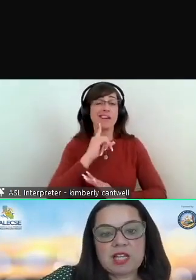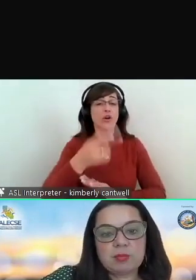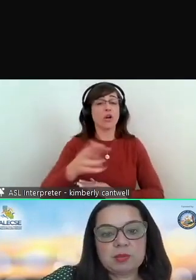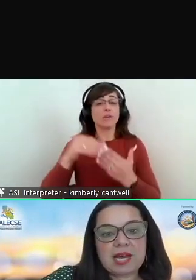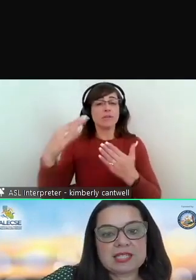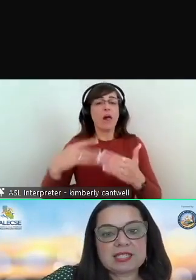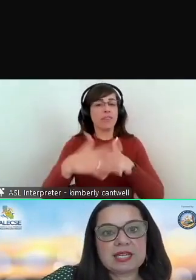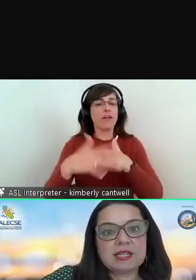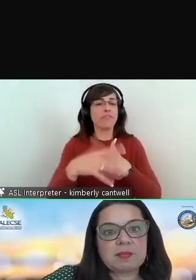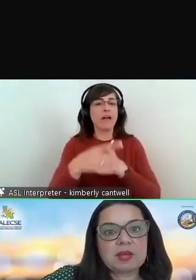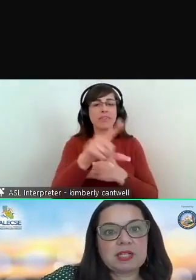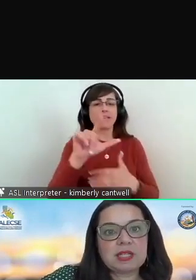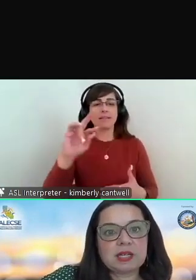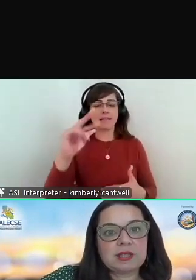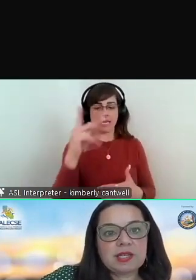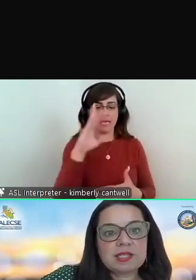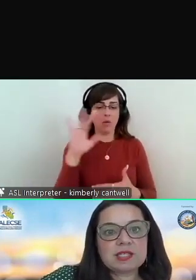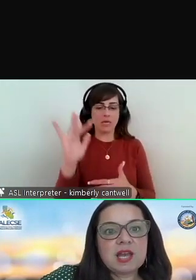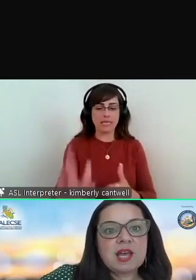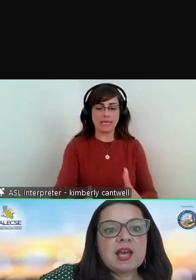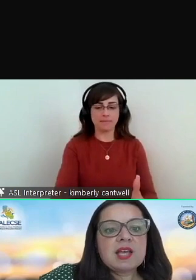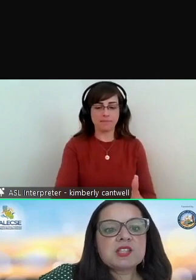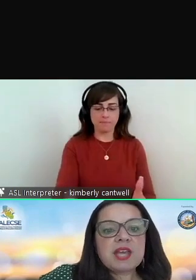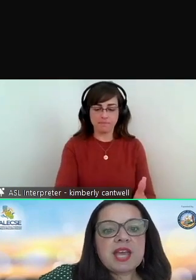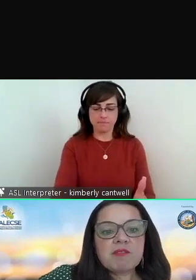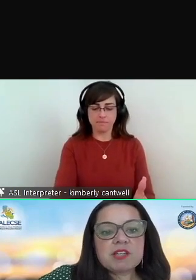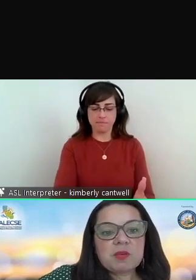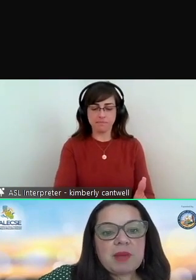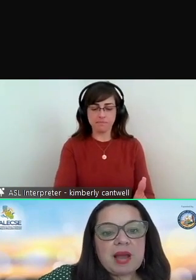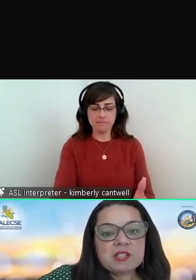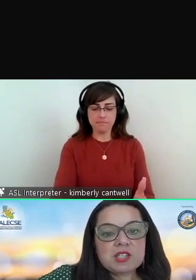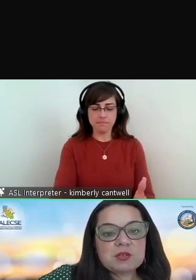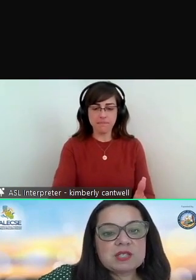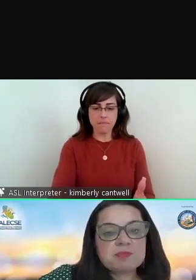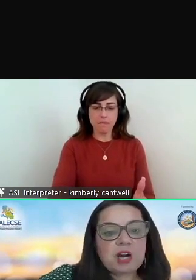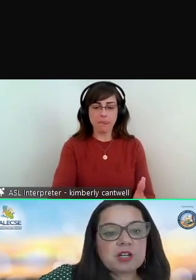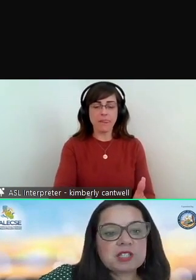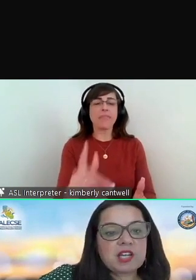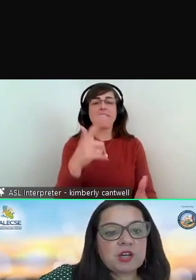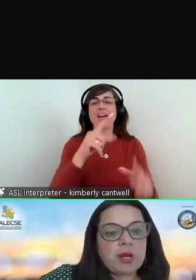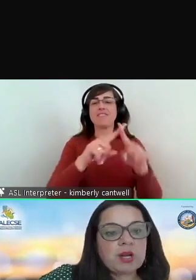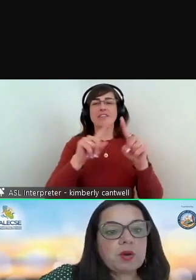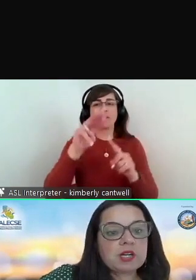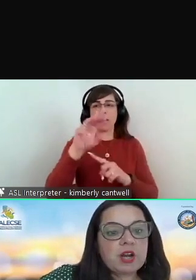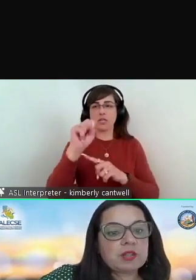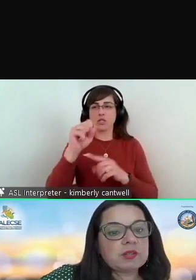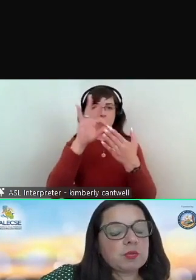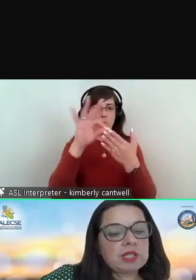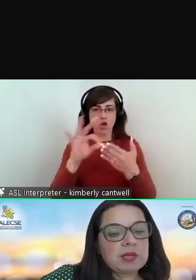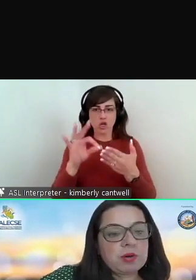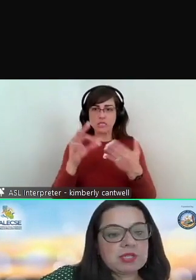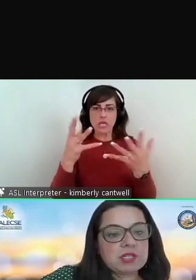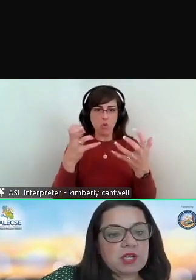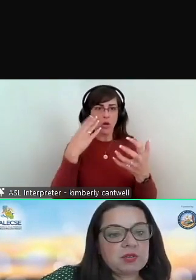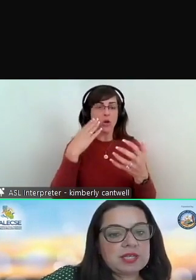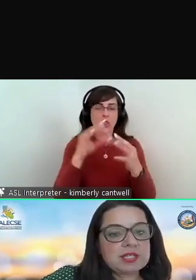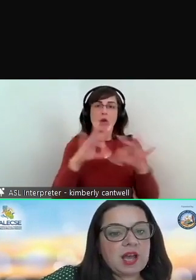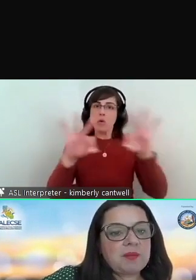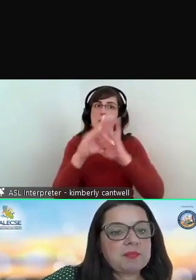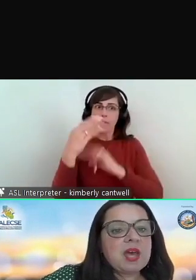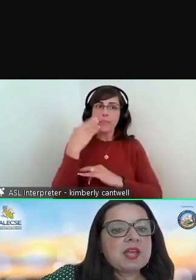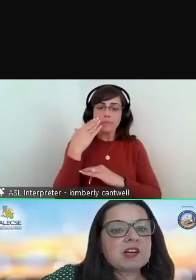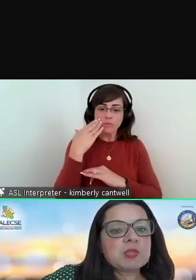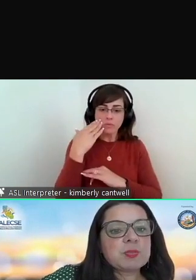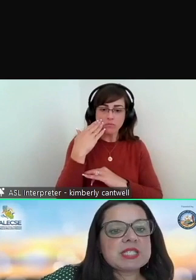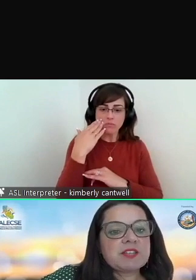they're available at this link. I'm going to click on this. So they have different milestones markers that you're going to want to know, and they're really important to know these